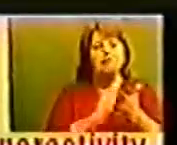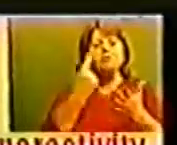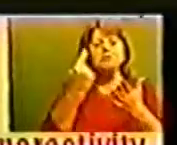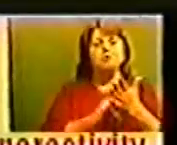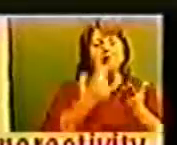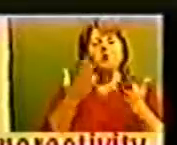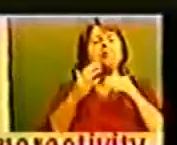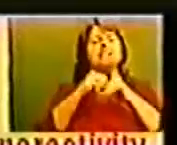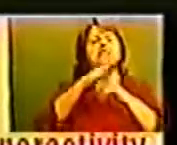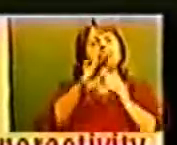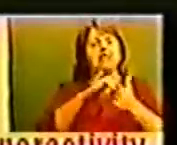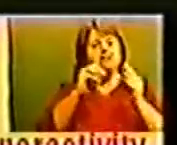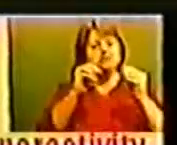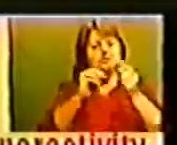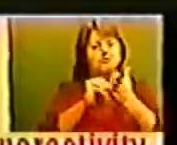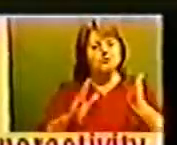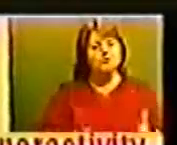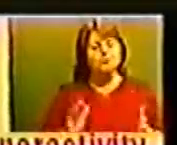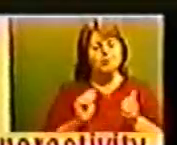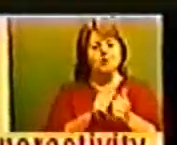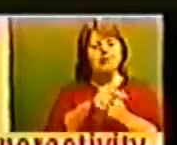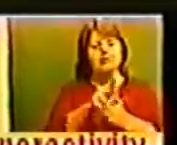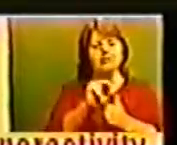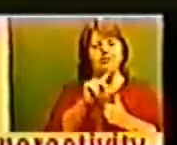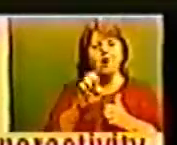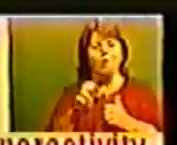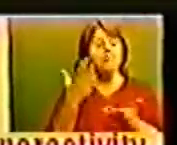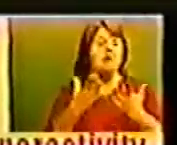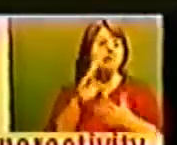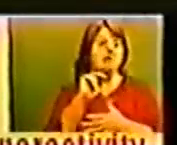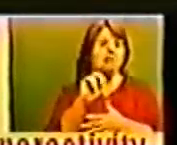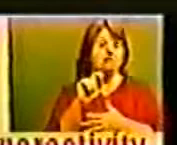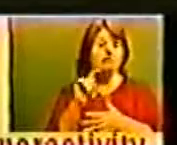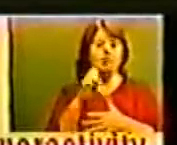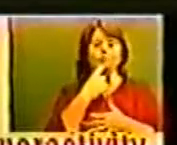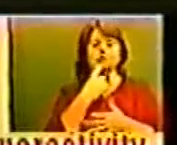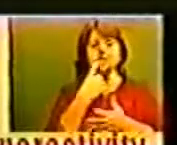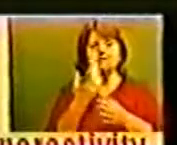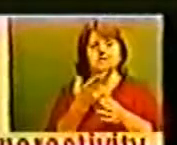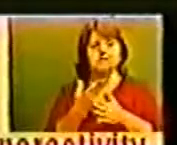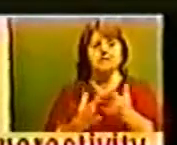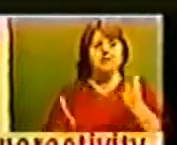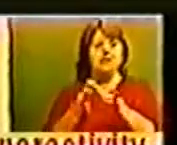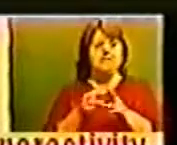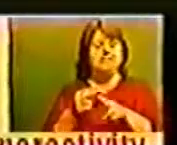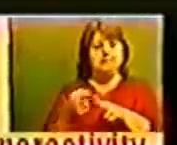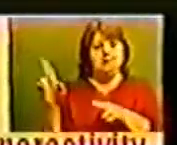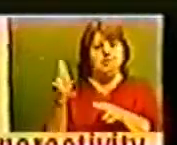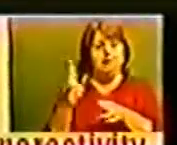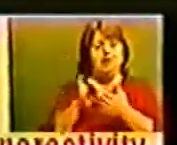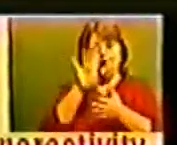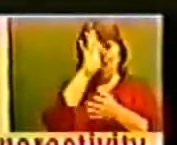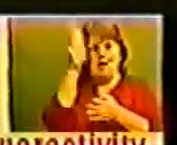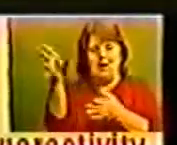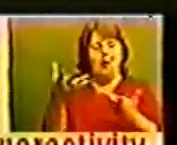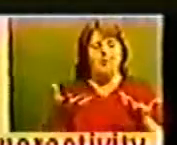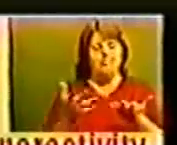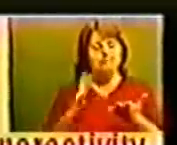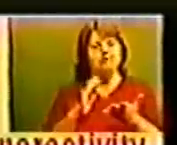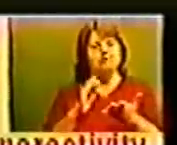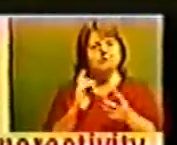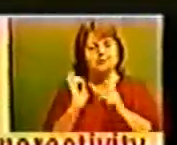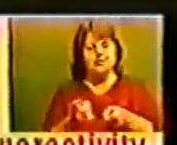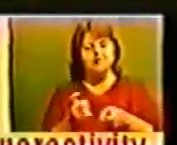a while you might send this student to them with a note. The note could just be just something that you've made up, but you've given the student something to